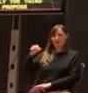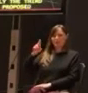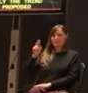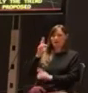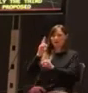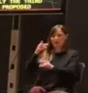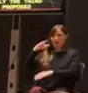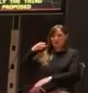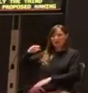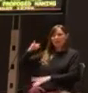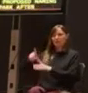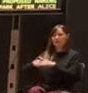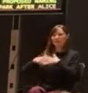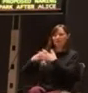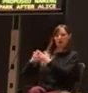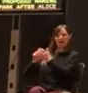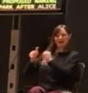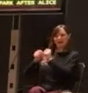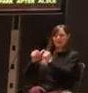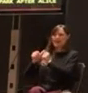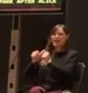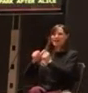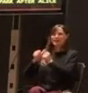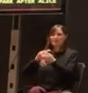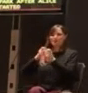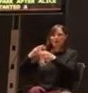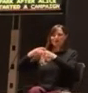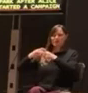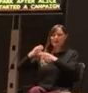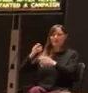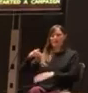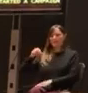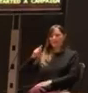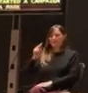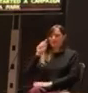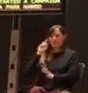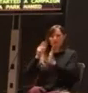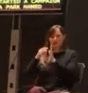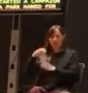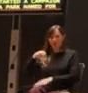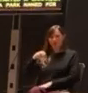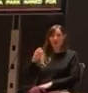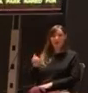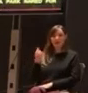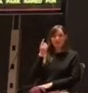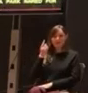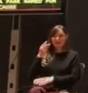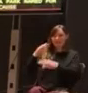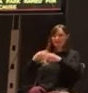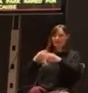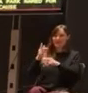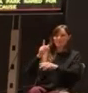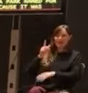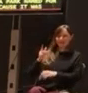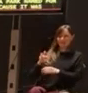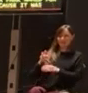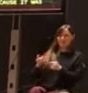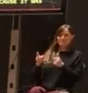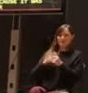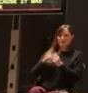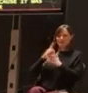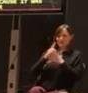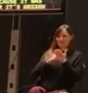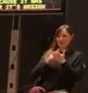the campaign to get that park named for her. But because it was named after it's designed, there's nothing but her name on the